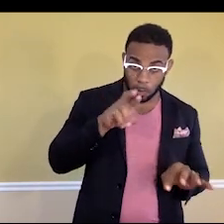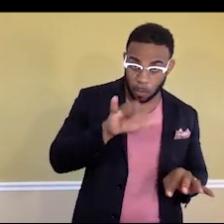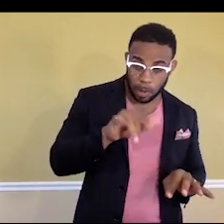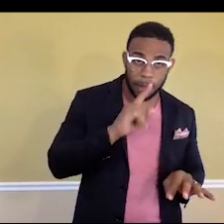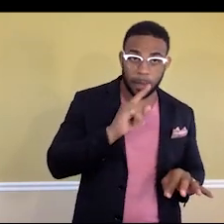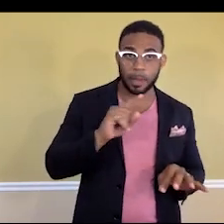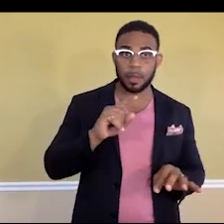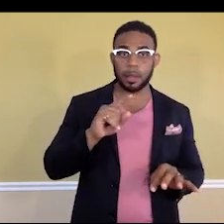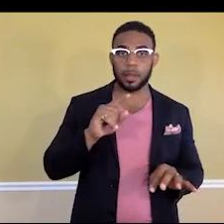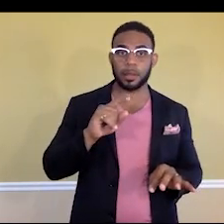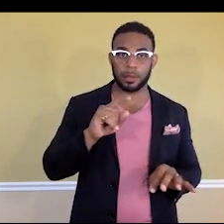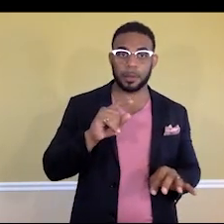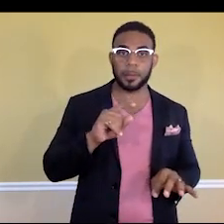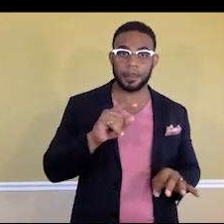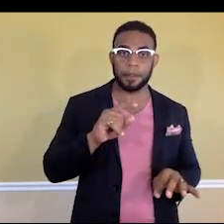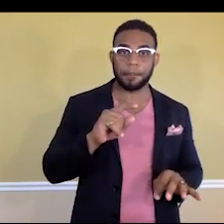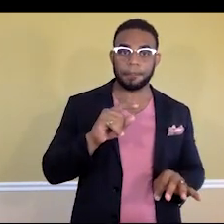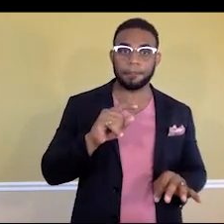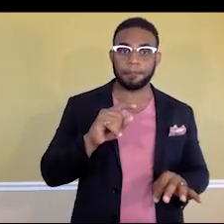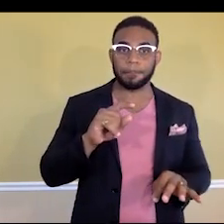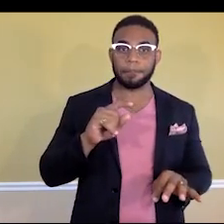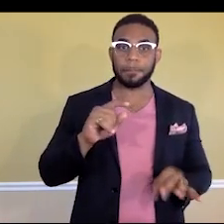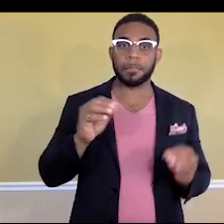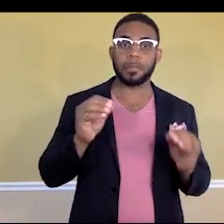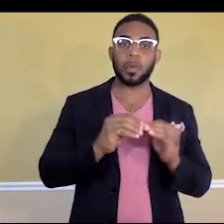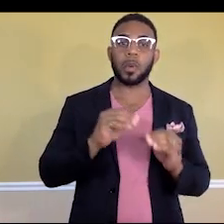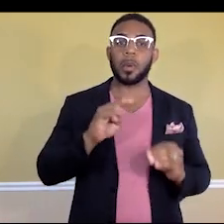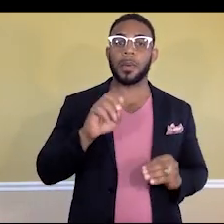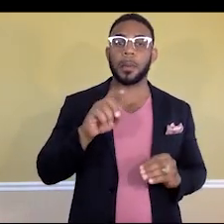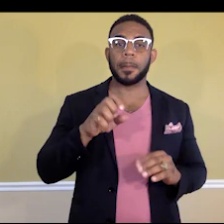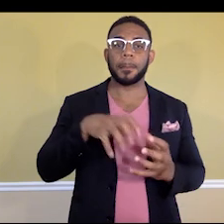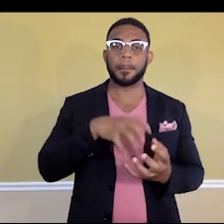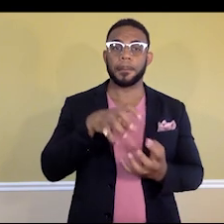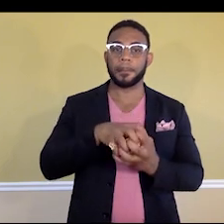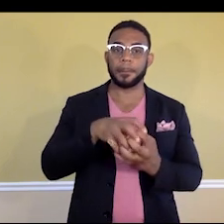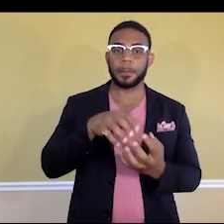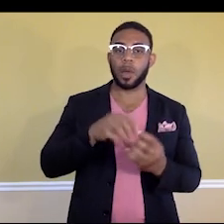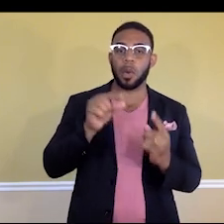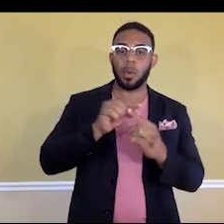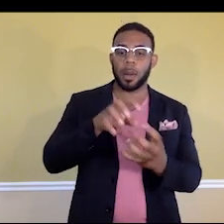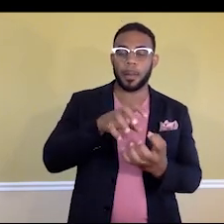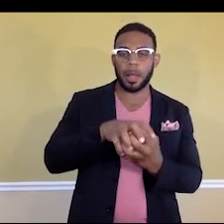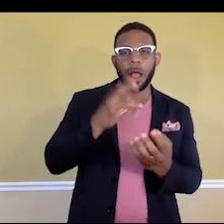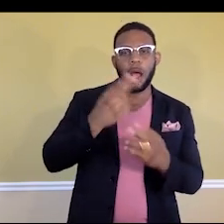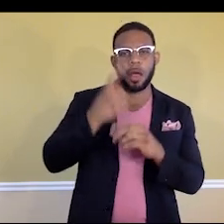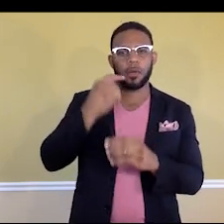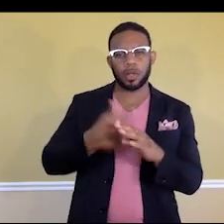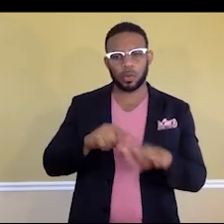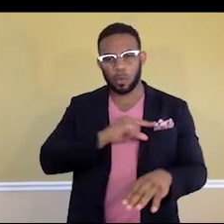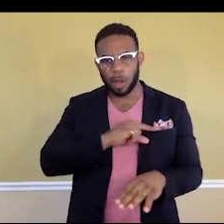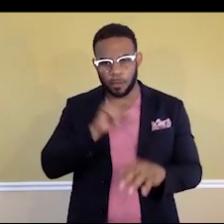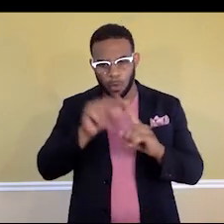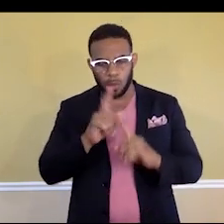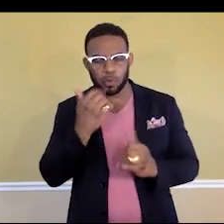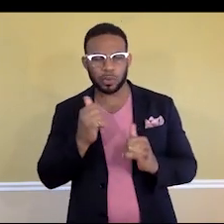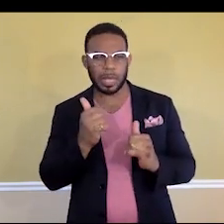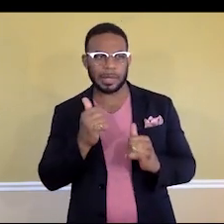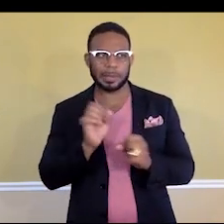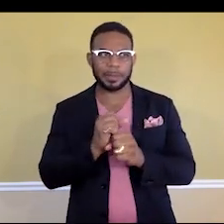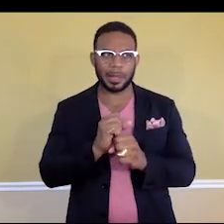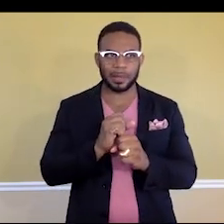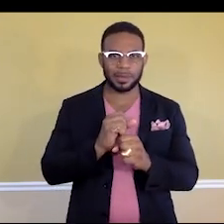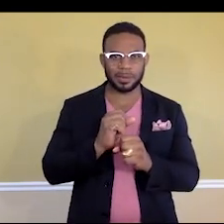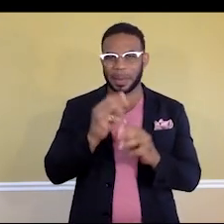is word embeddings. So it's hard for us to quantify words. We have to try and make